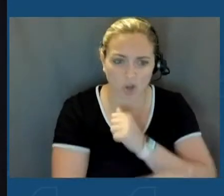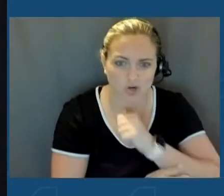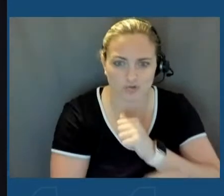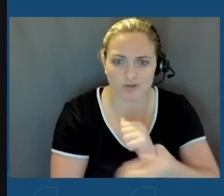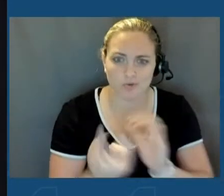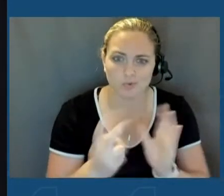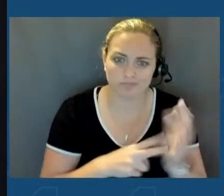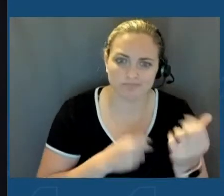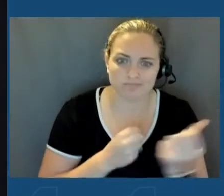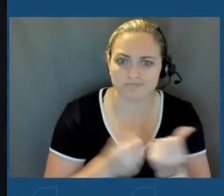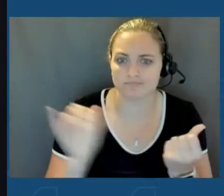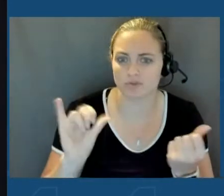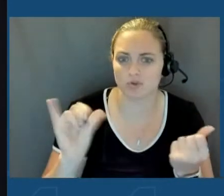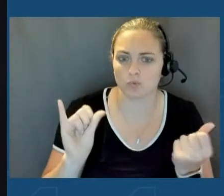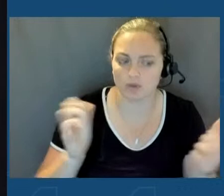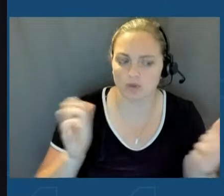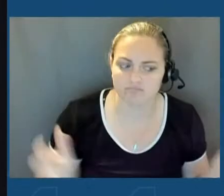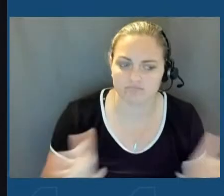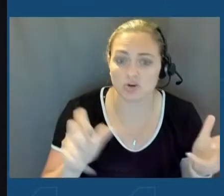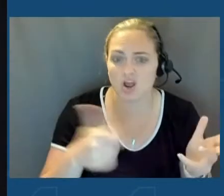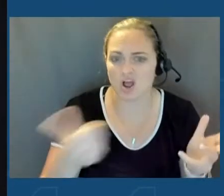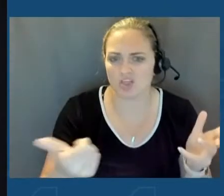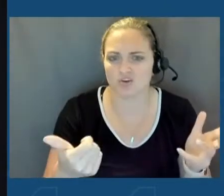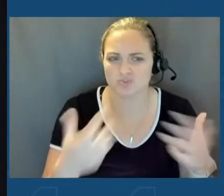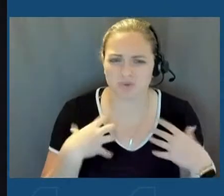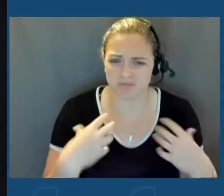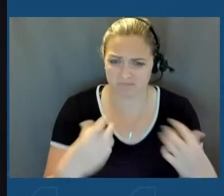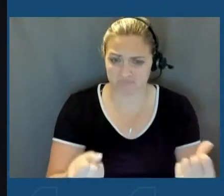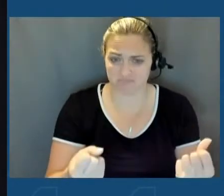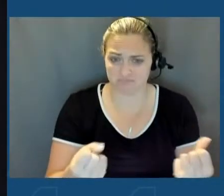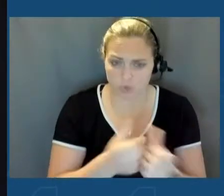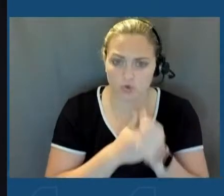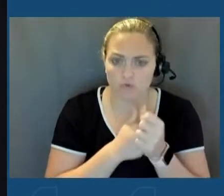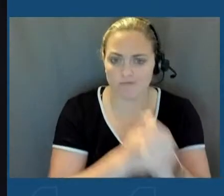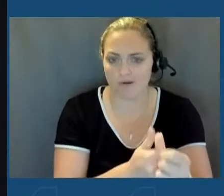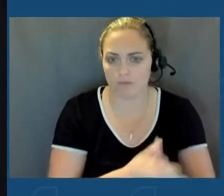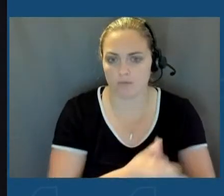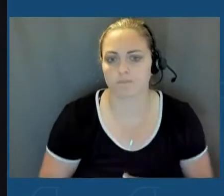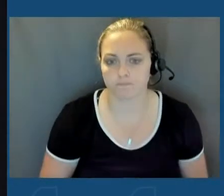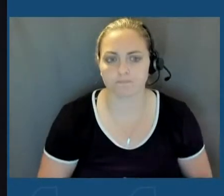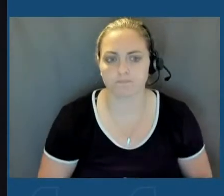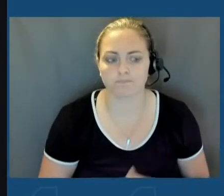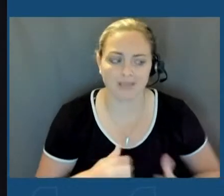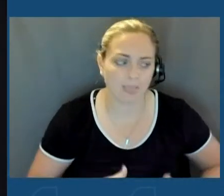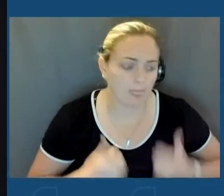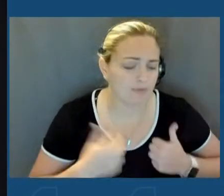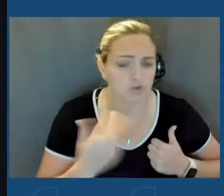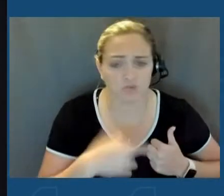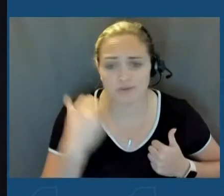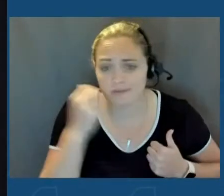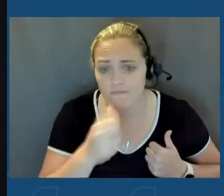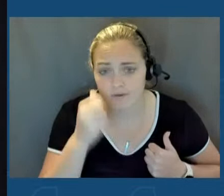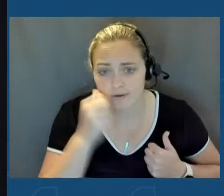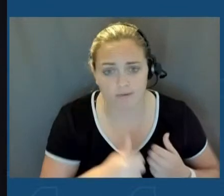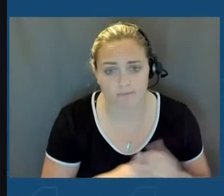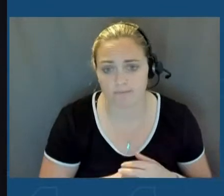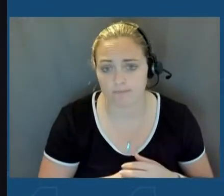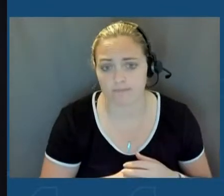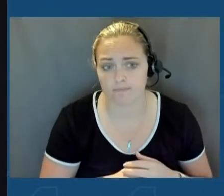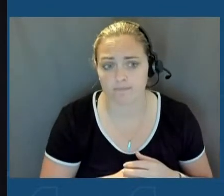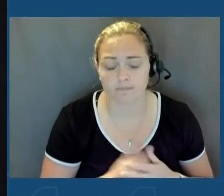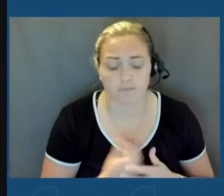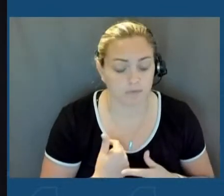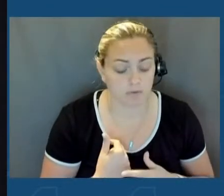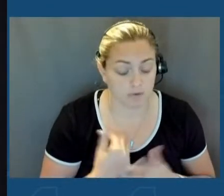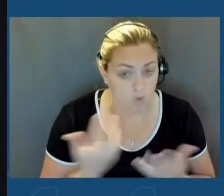urge others with a backbone to follow. Lives are at stake every single day, and we cannot